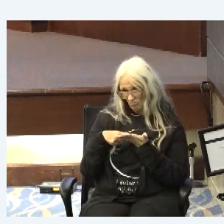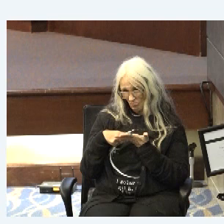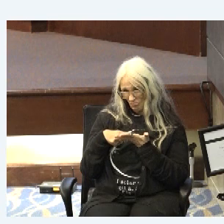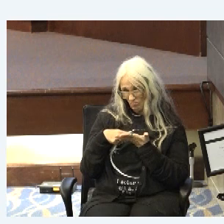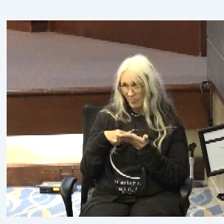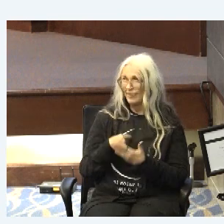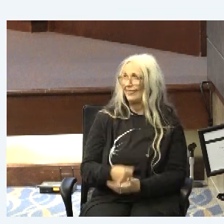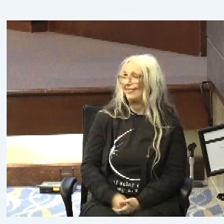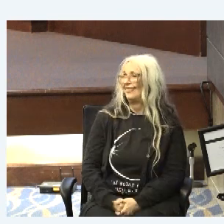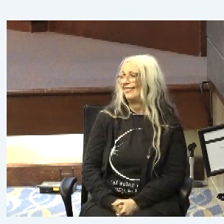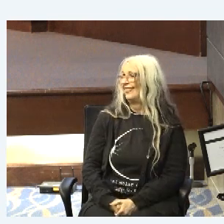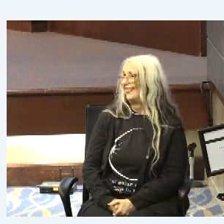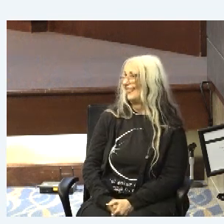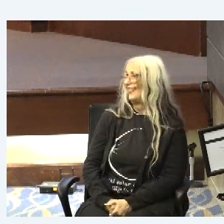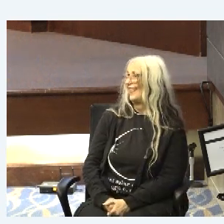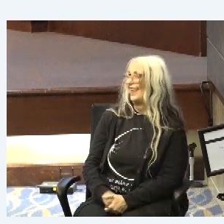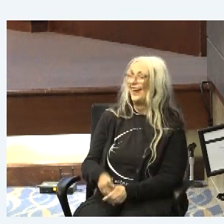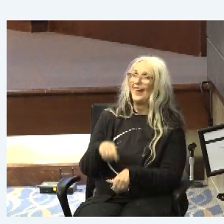Timeline: